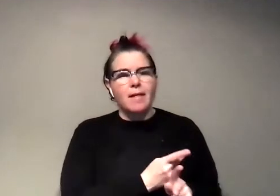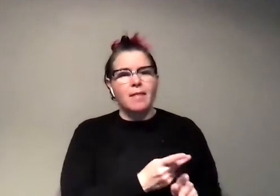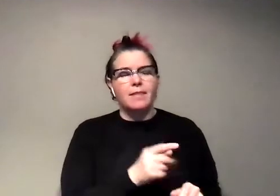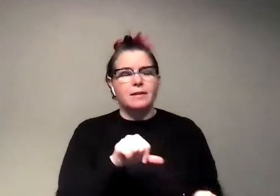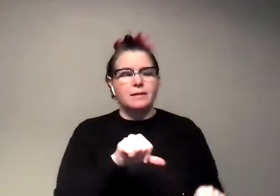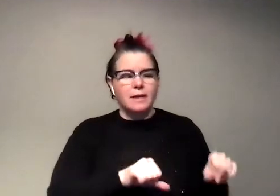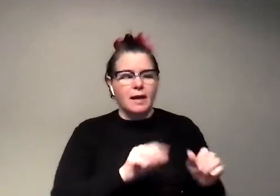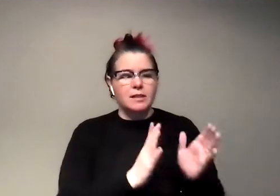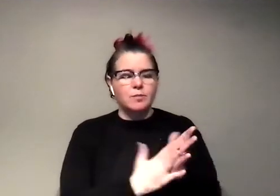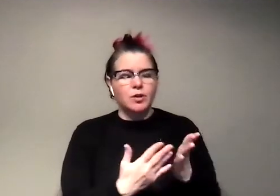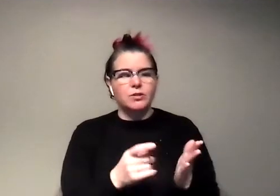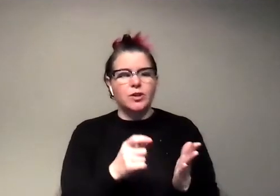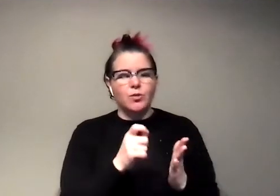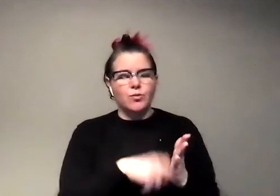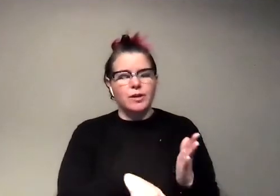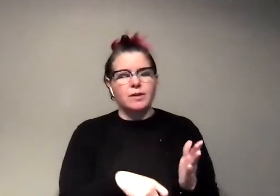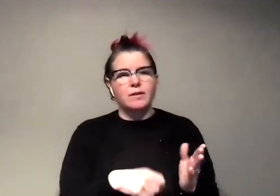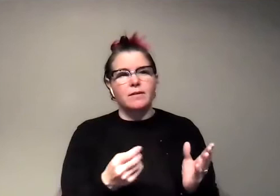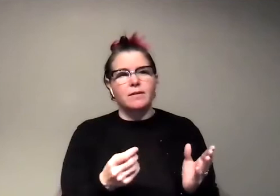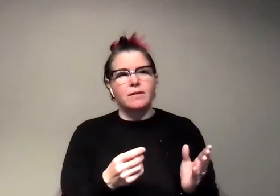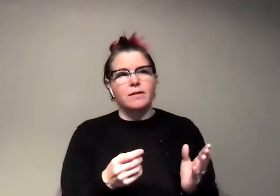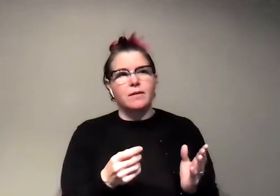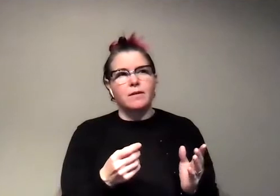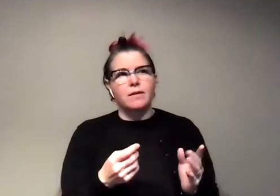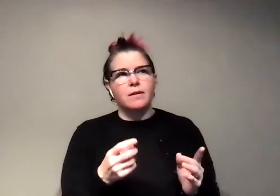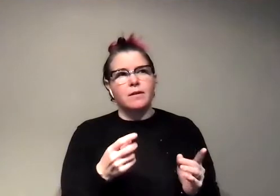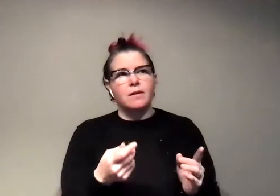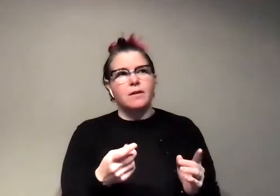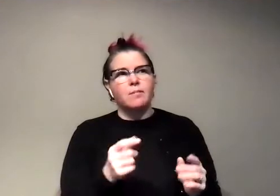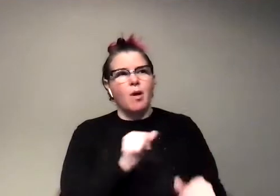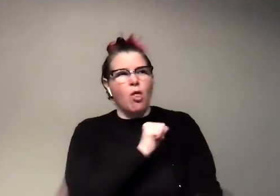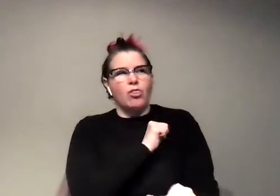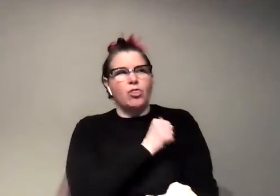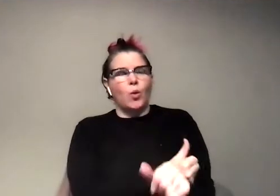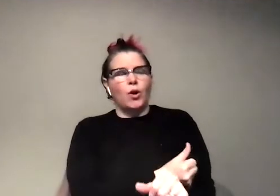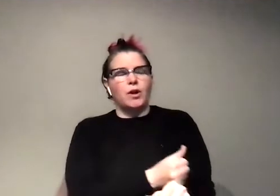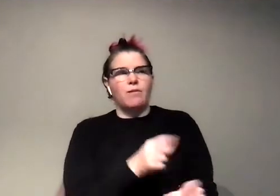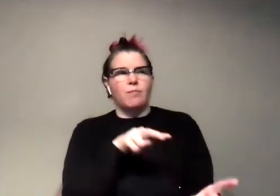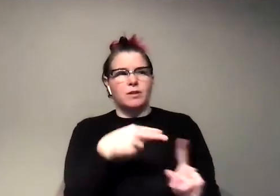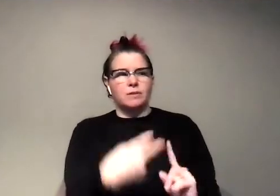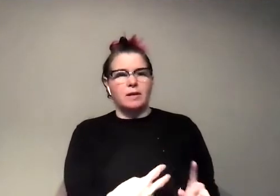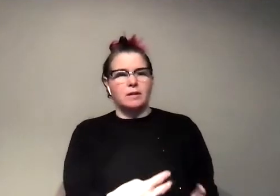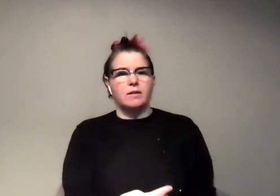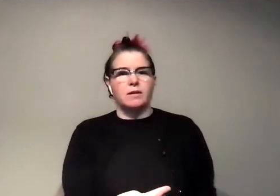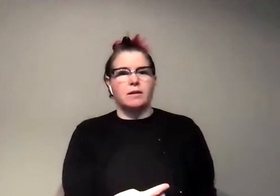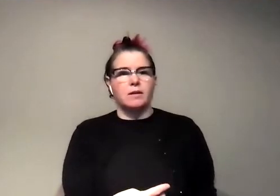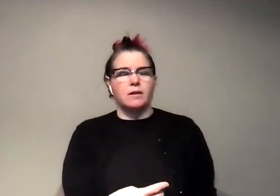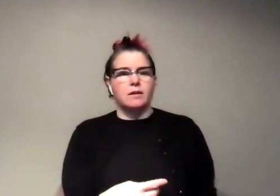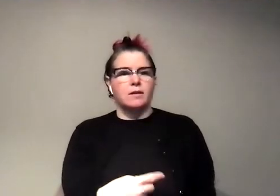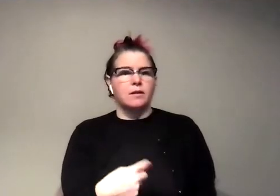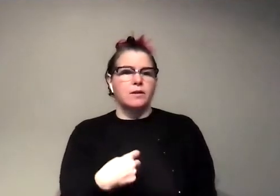they're written, I think, from a more authoritative perspective, where it's more like you need to know this because